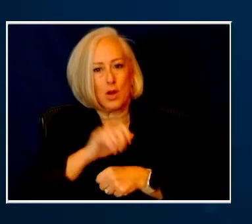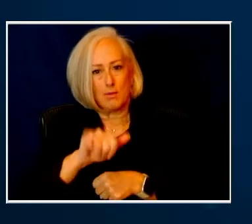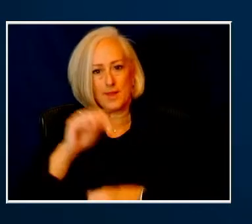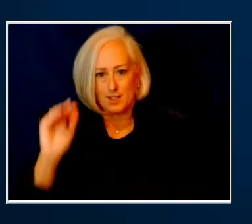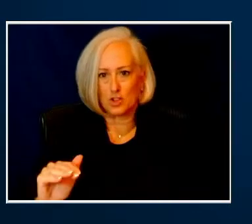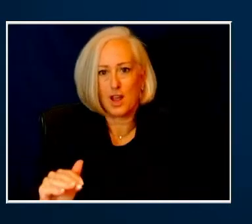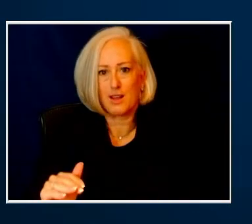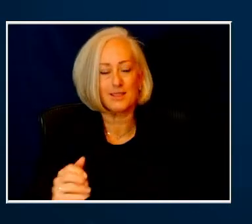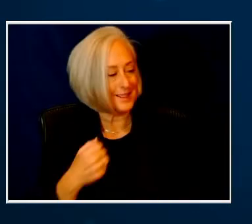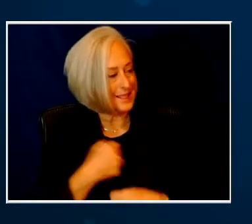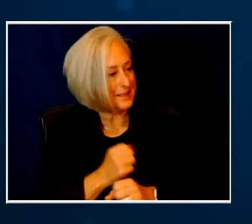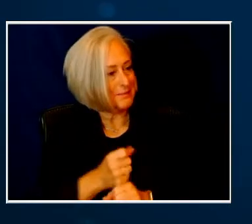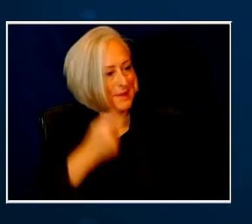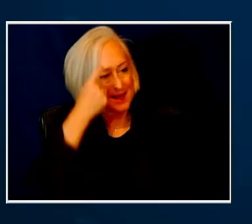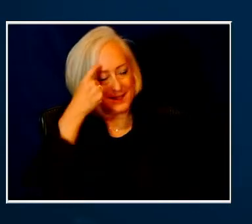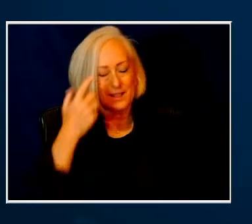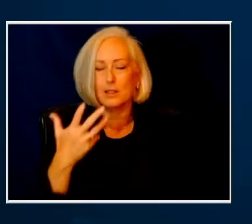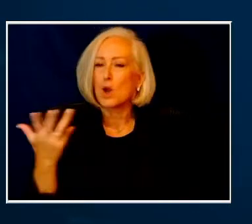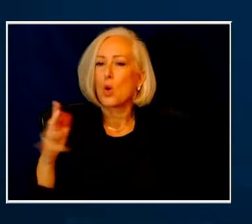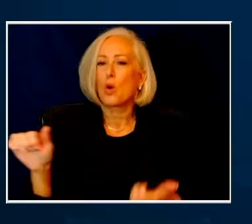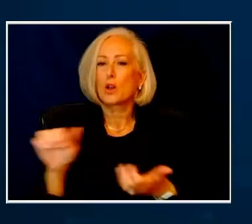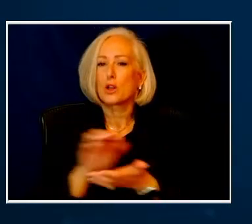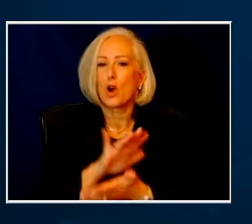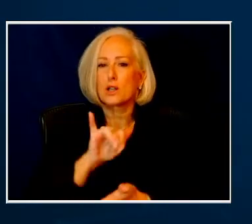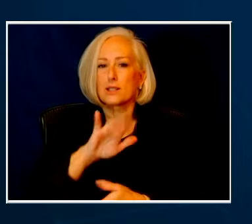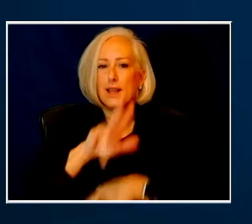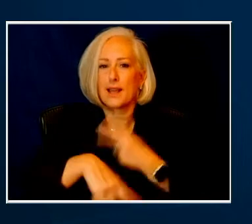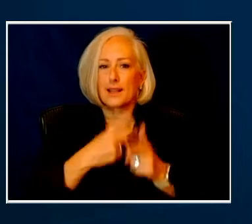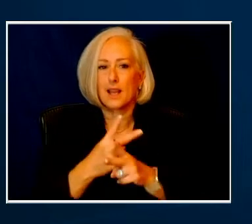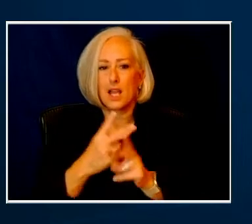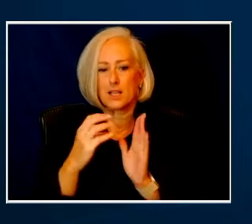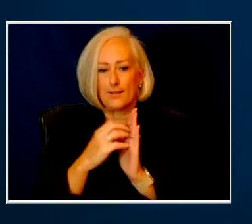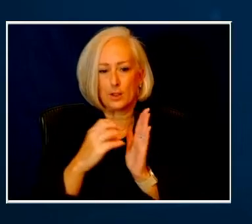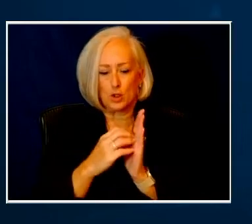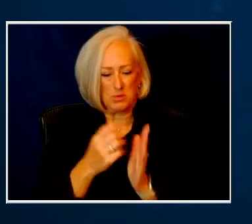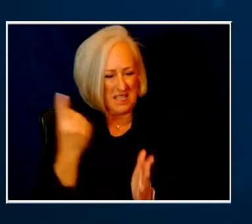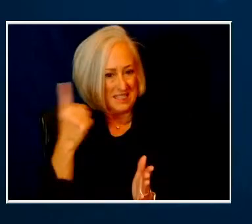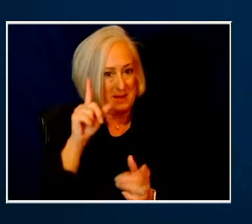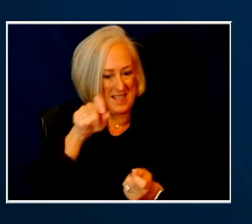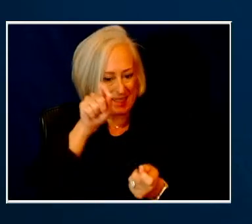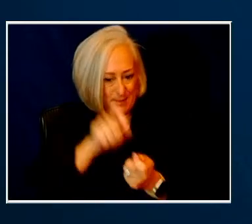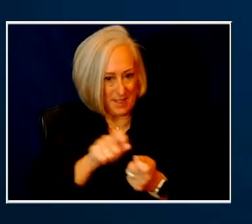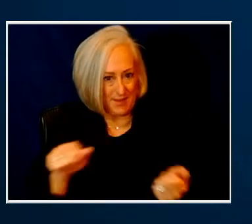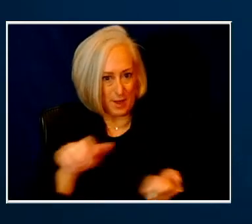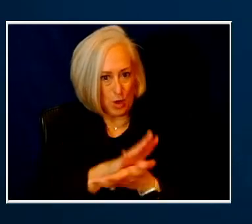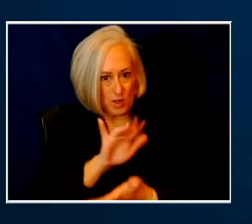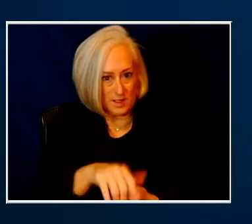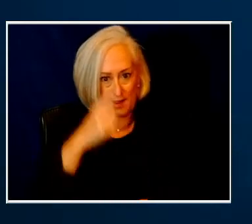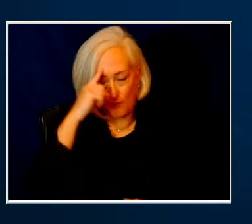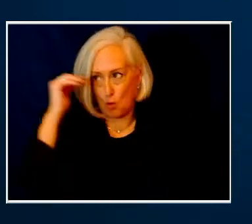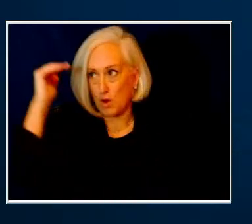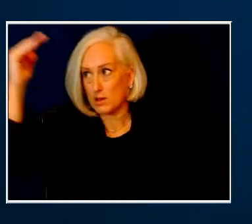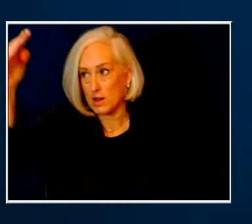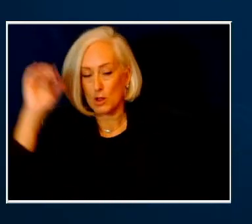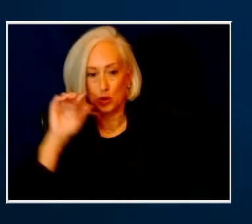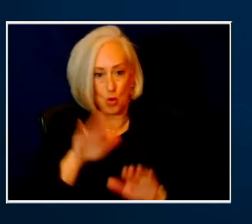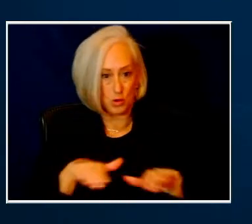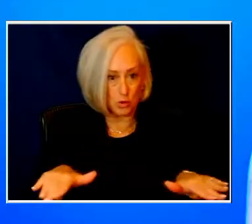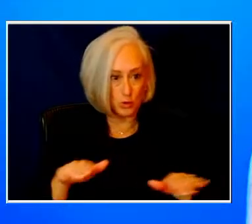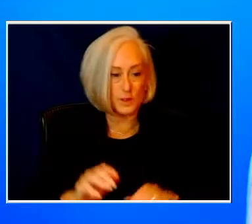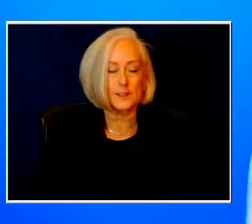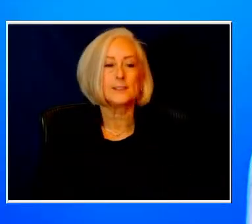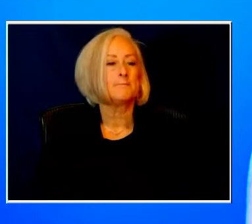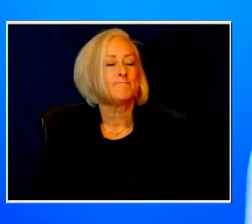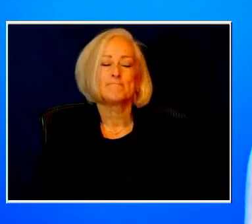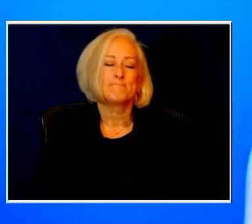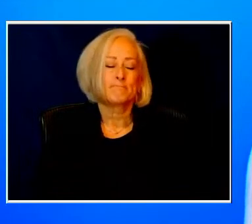would cause something like, what causes these type of tumors? Is there anything that causes them specifically in adults or in children? Well, we don't really know.